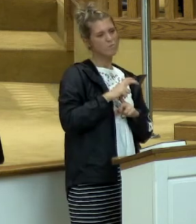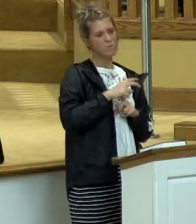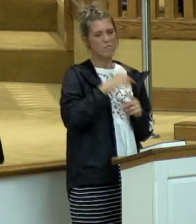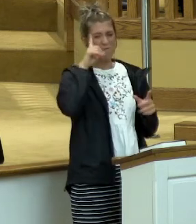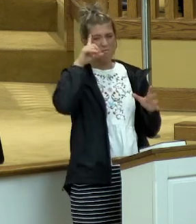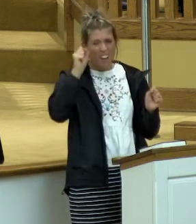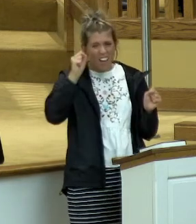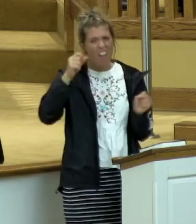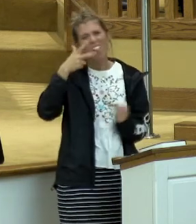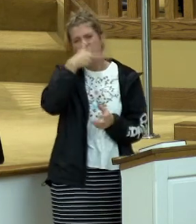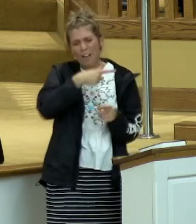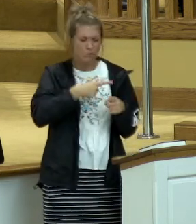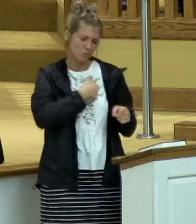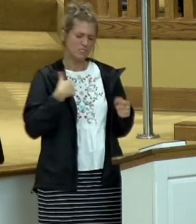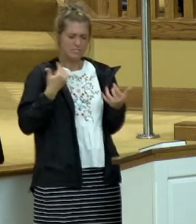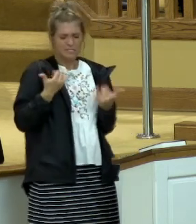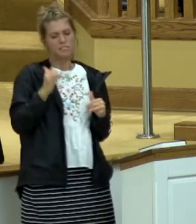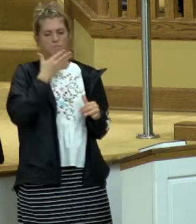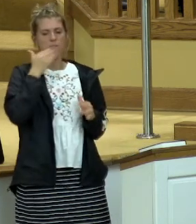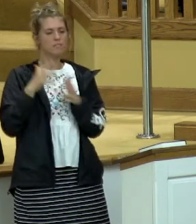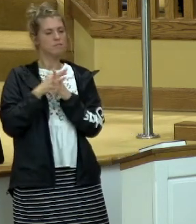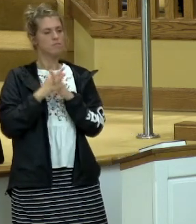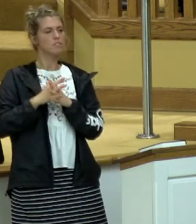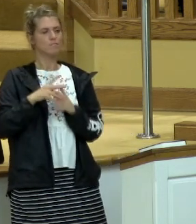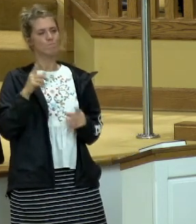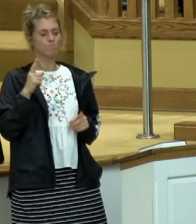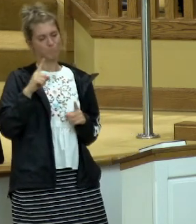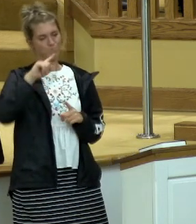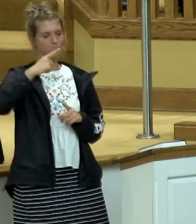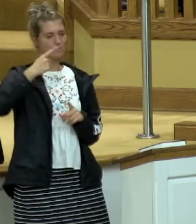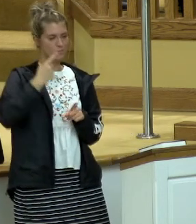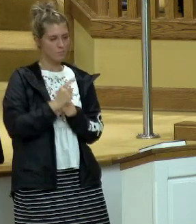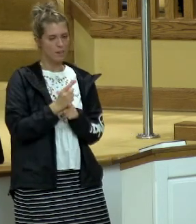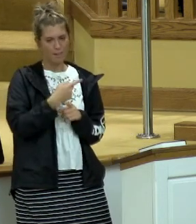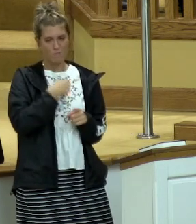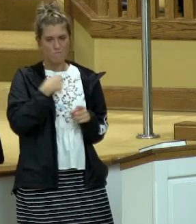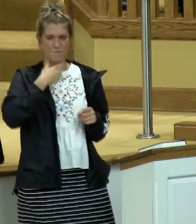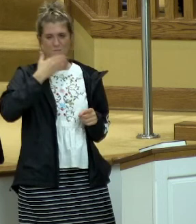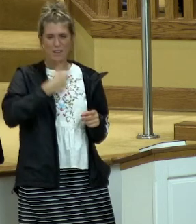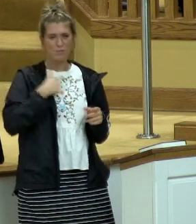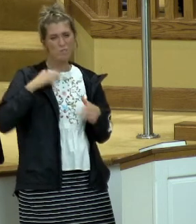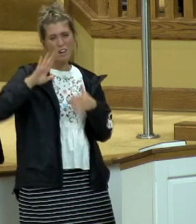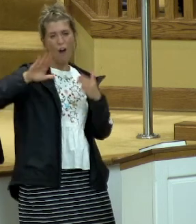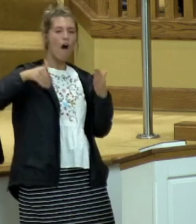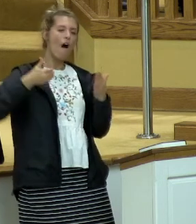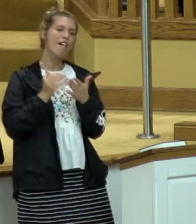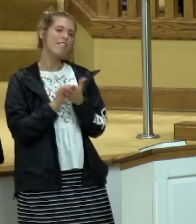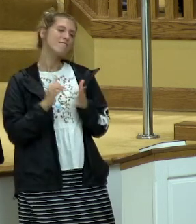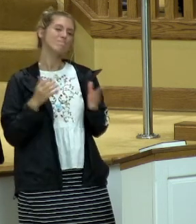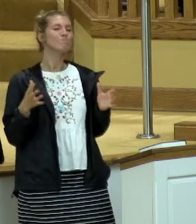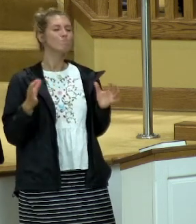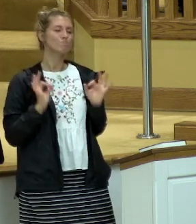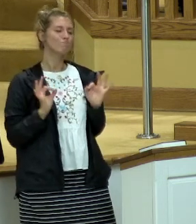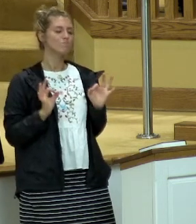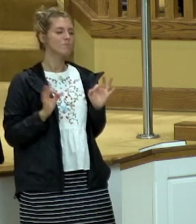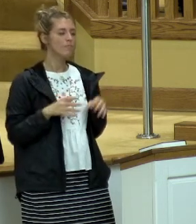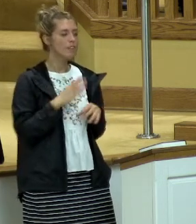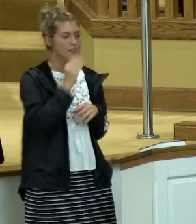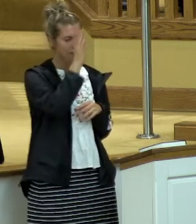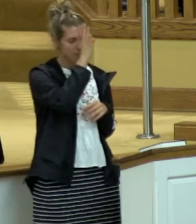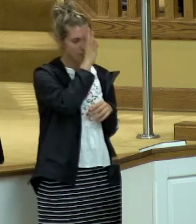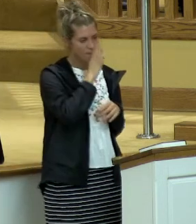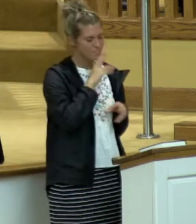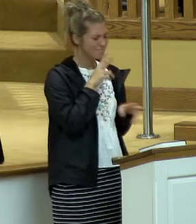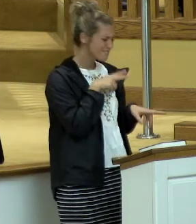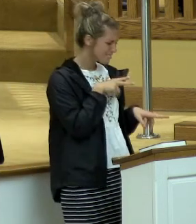Even with the president we have right now, we're still the best. We're still the best. We're all that. And